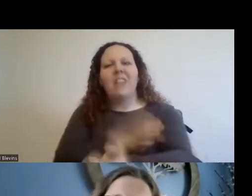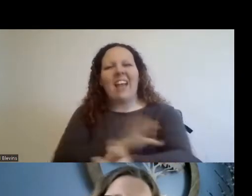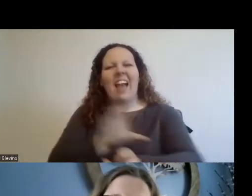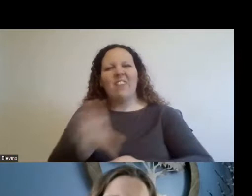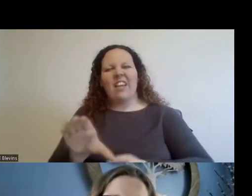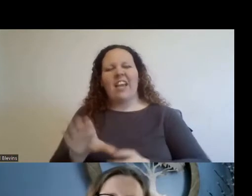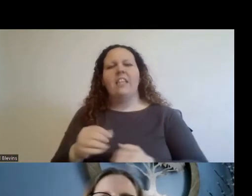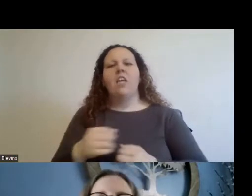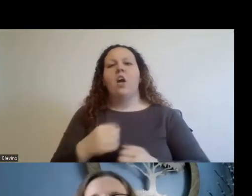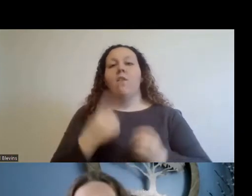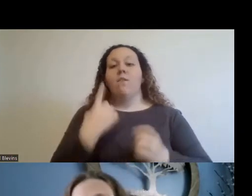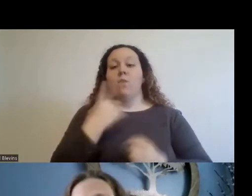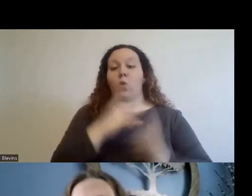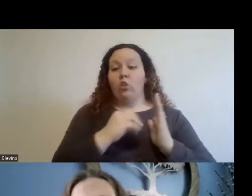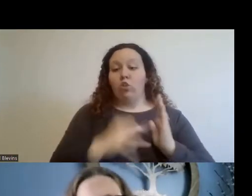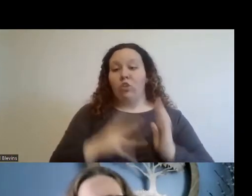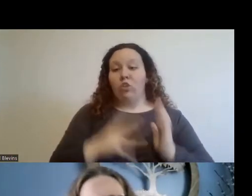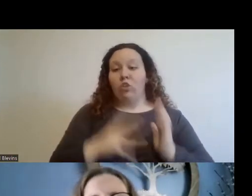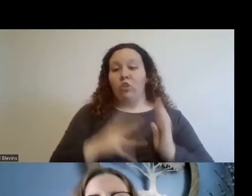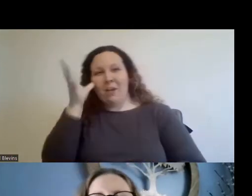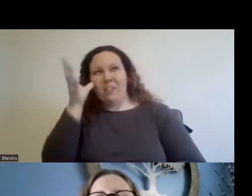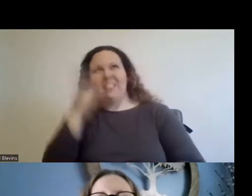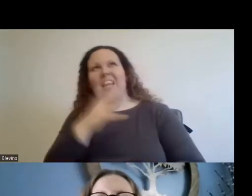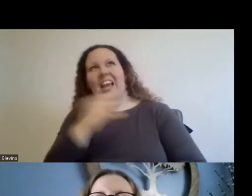of the parents and the teachers.